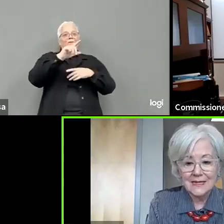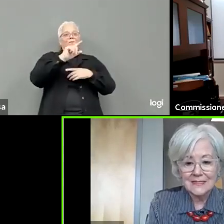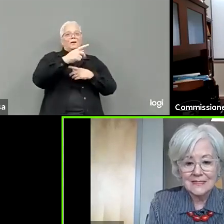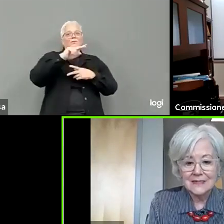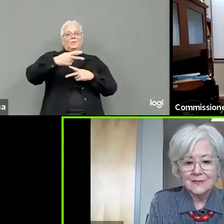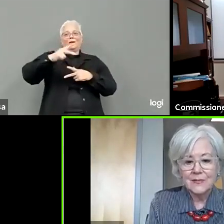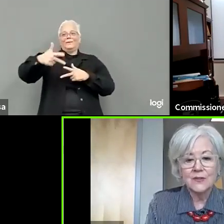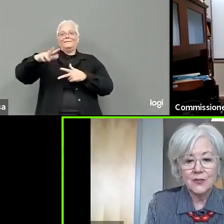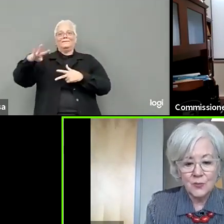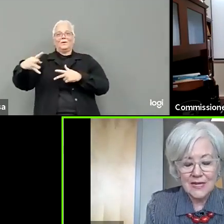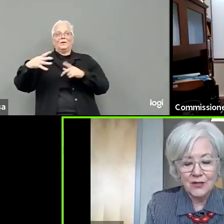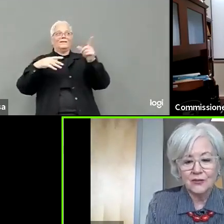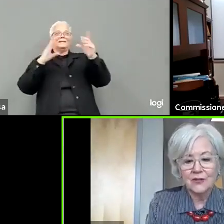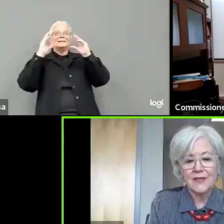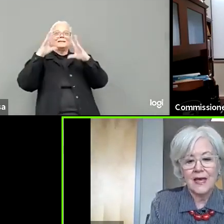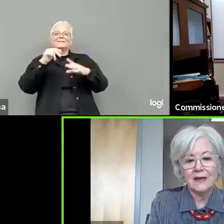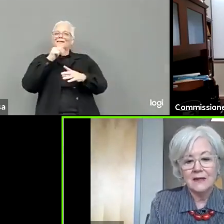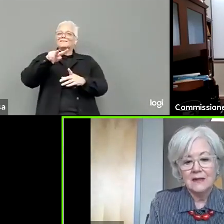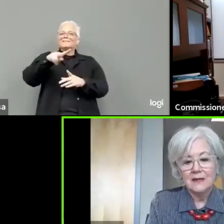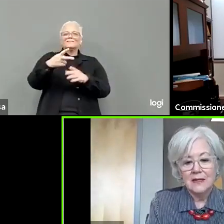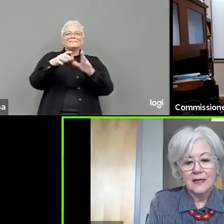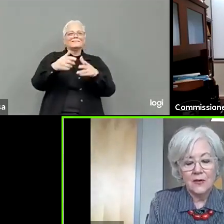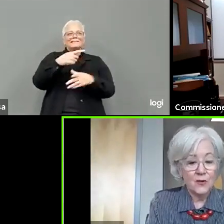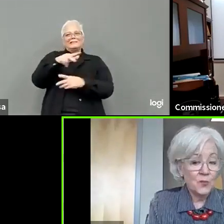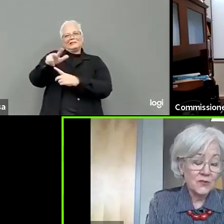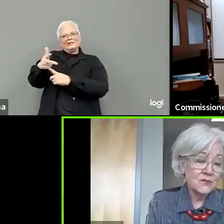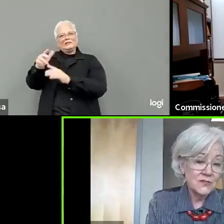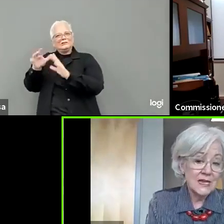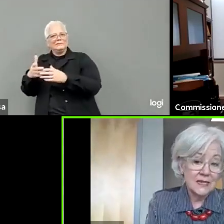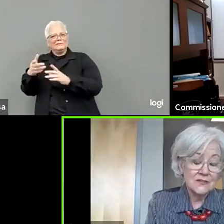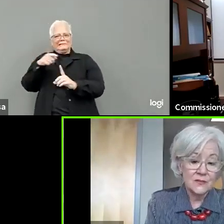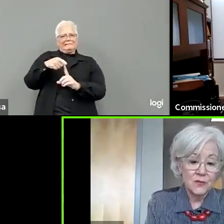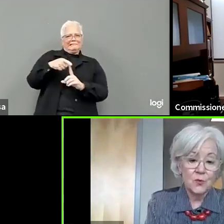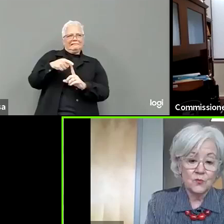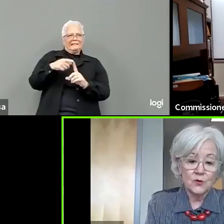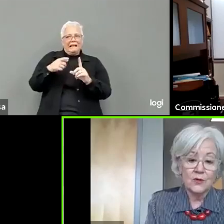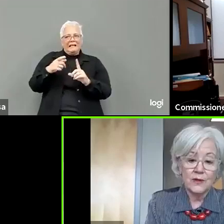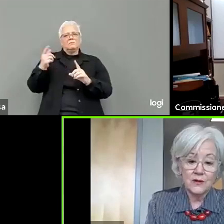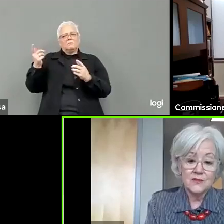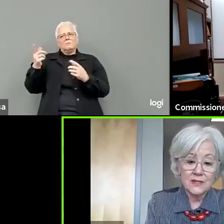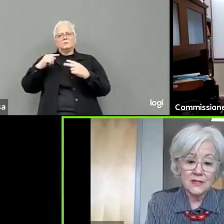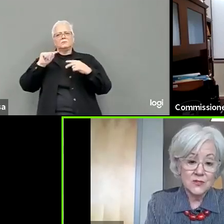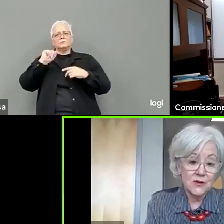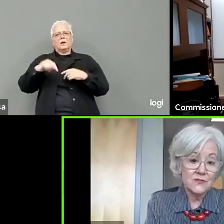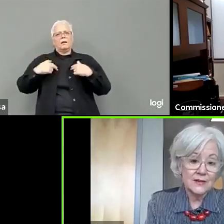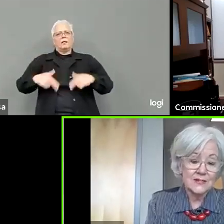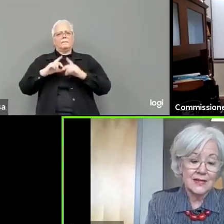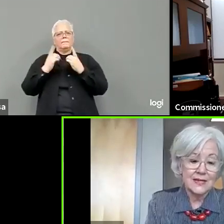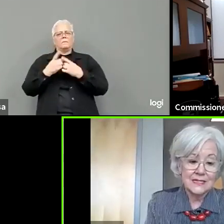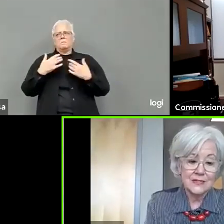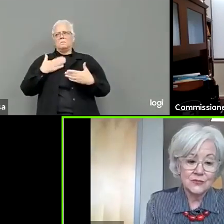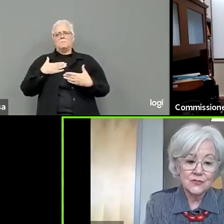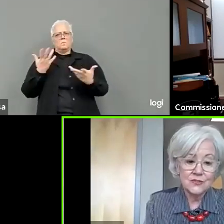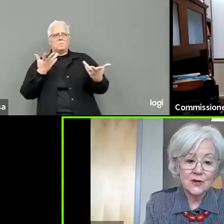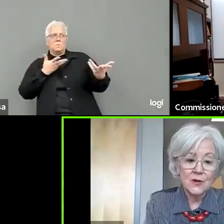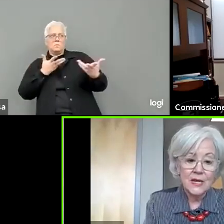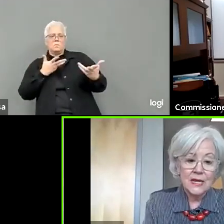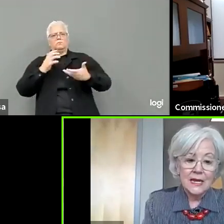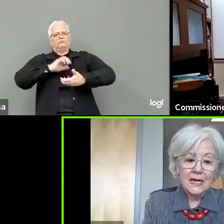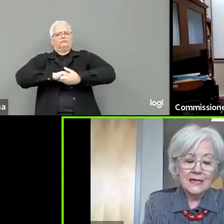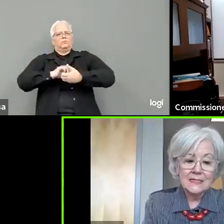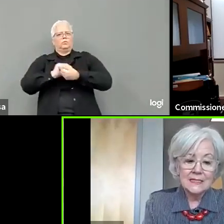consistently the case, the interpretation of that in other parts of the state. Some of the more rural areas, they've started vaccinating teachers.